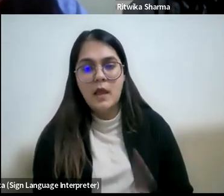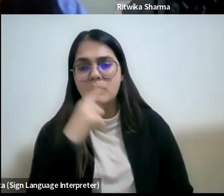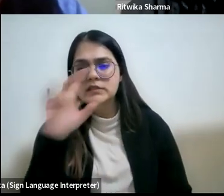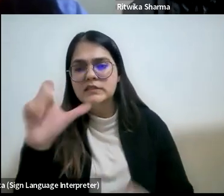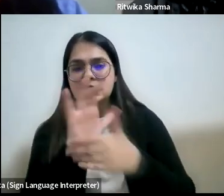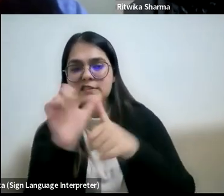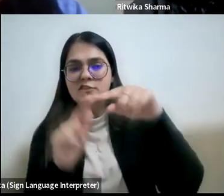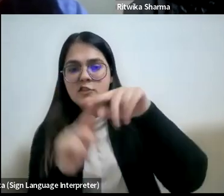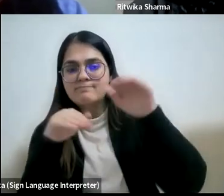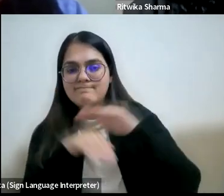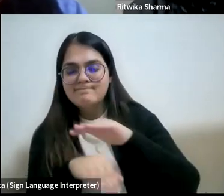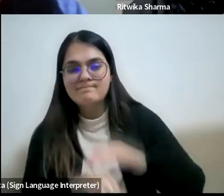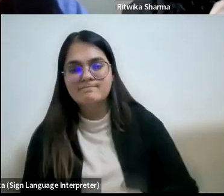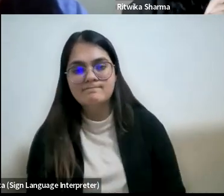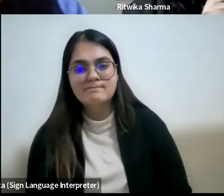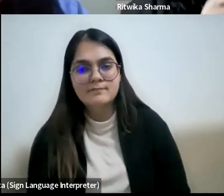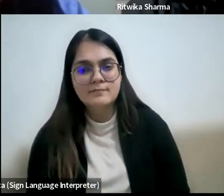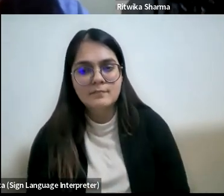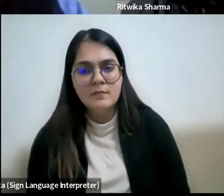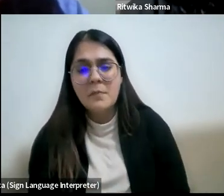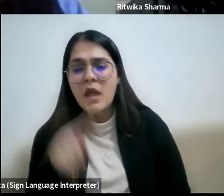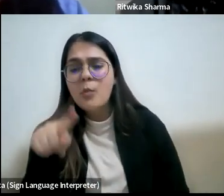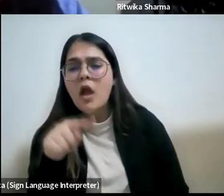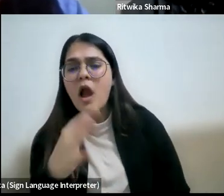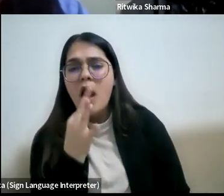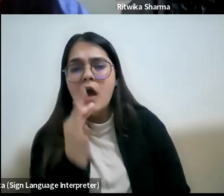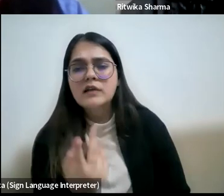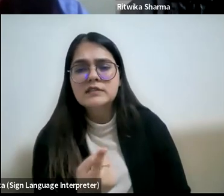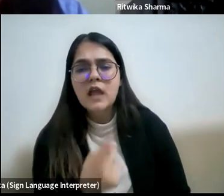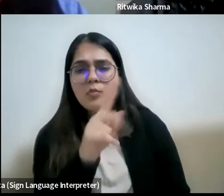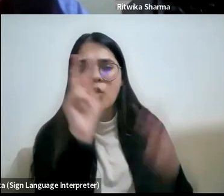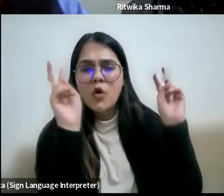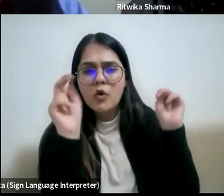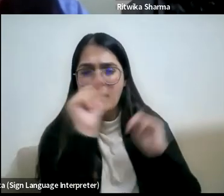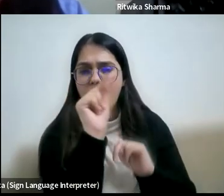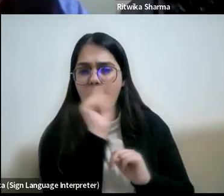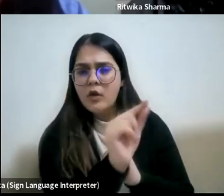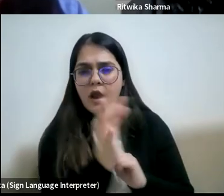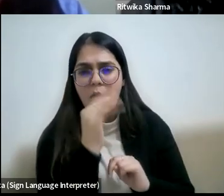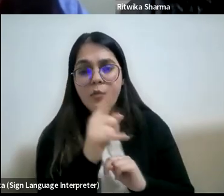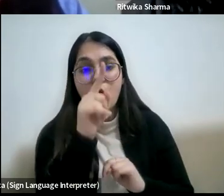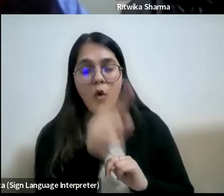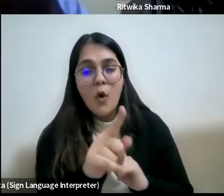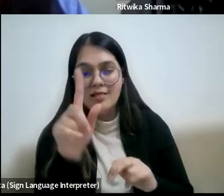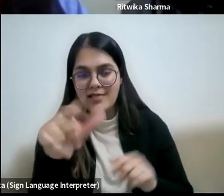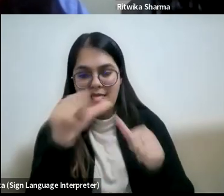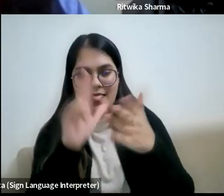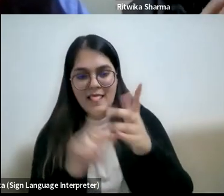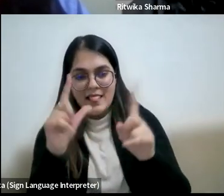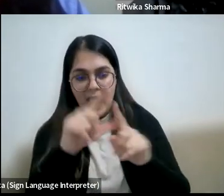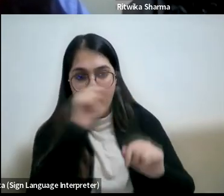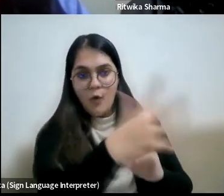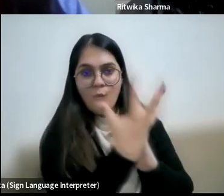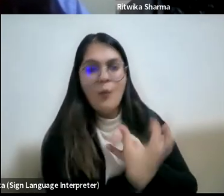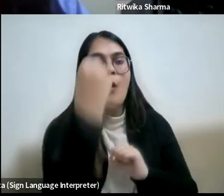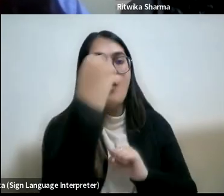box, which talks about a very specific point on ownership of land. So given that a